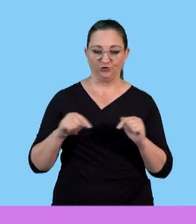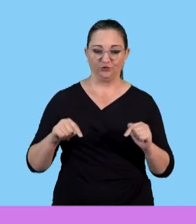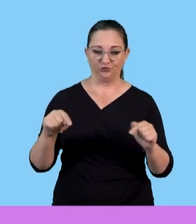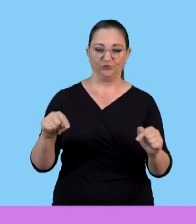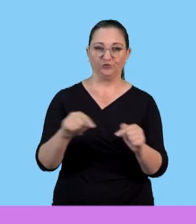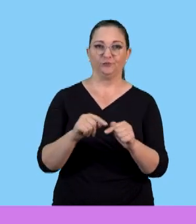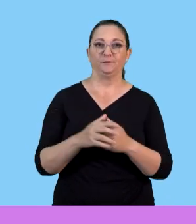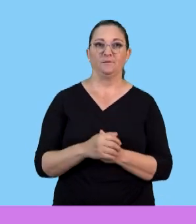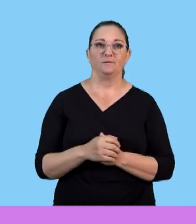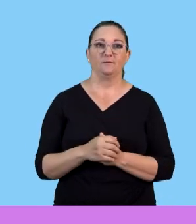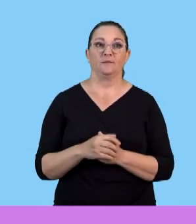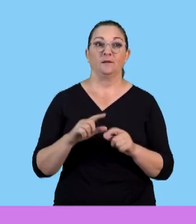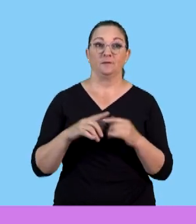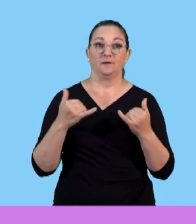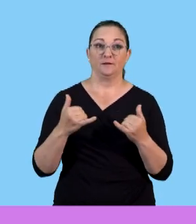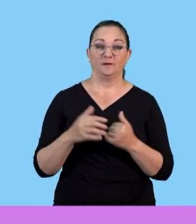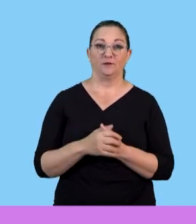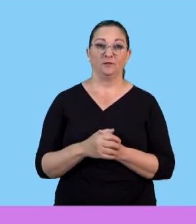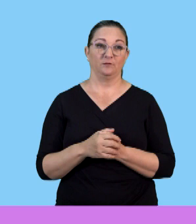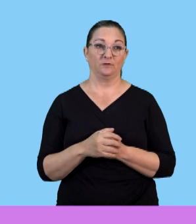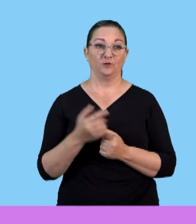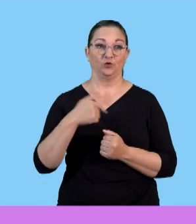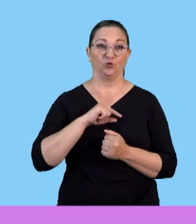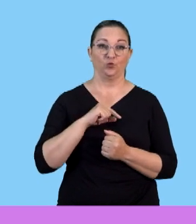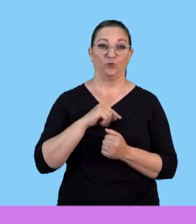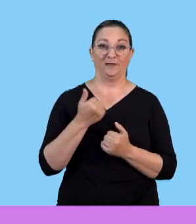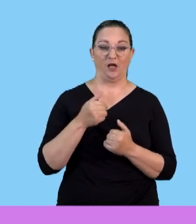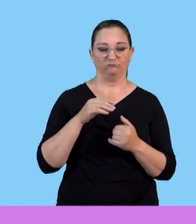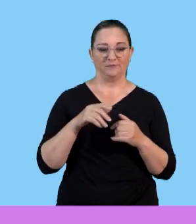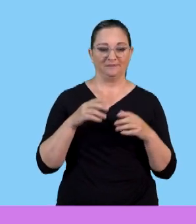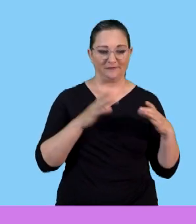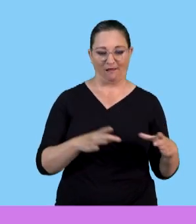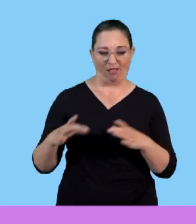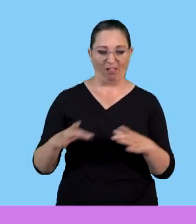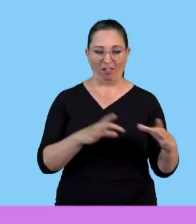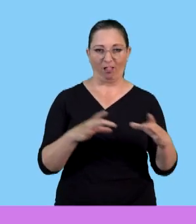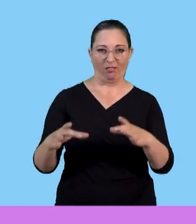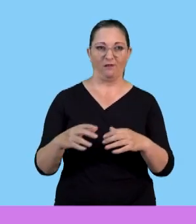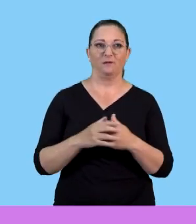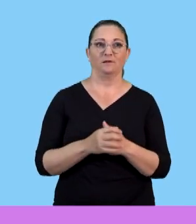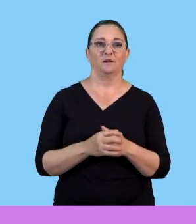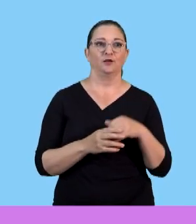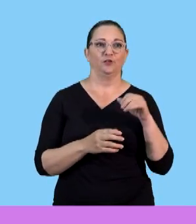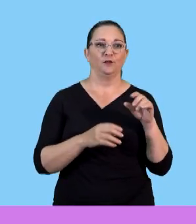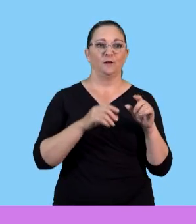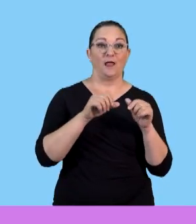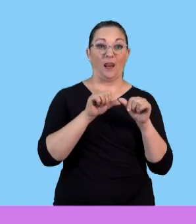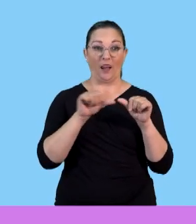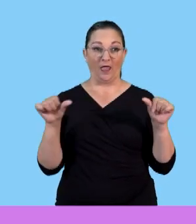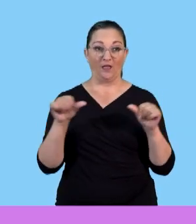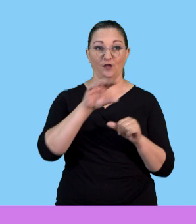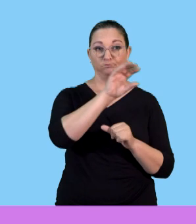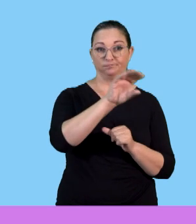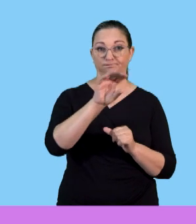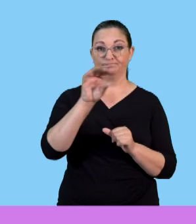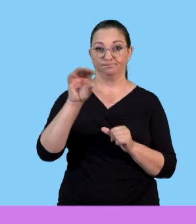So what's going to happen is we are tiling the base. There is the length,